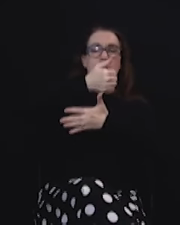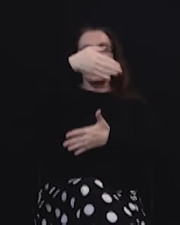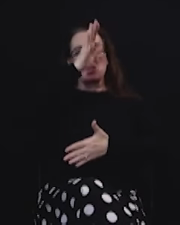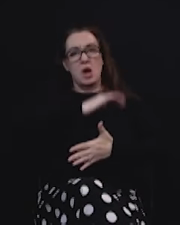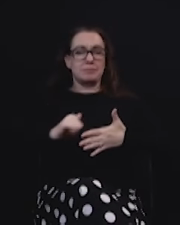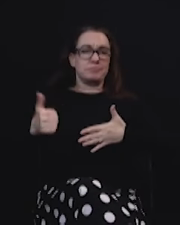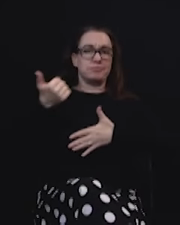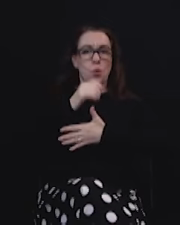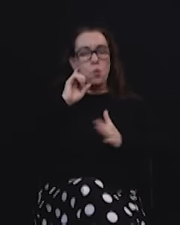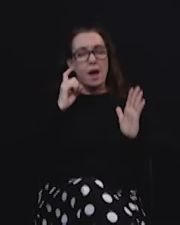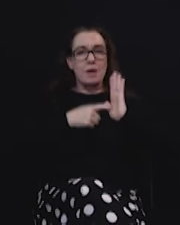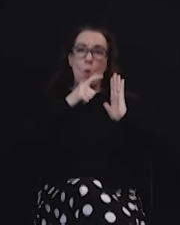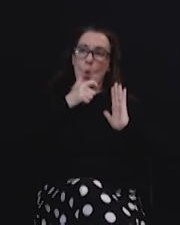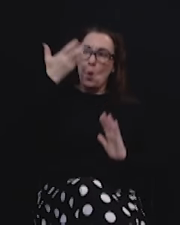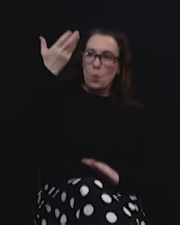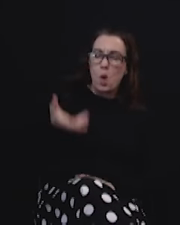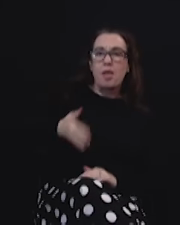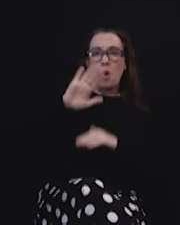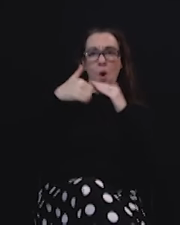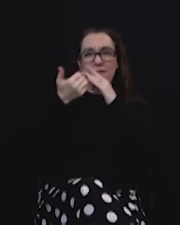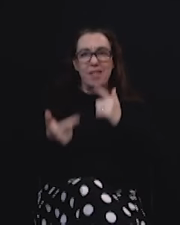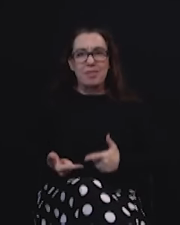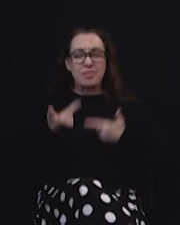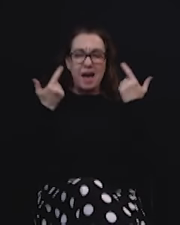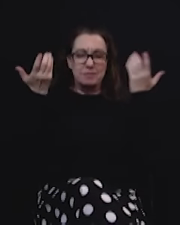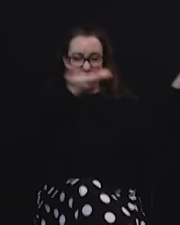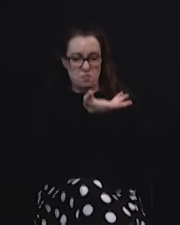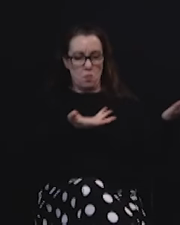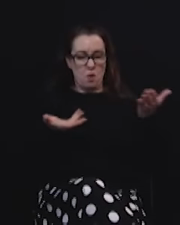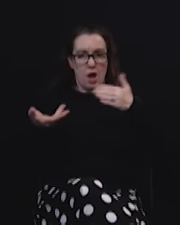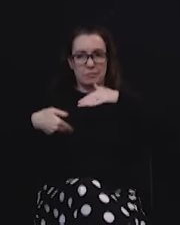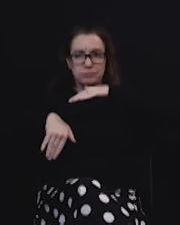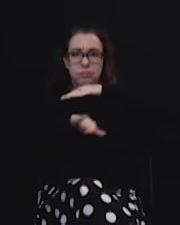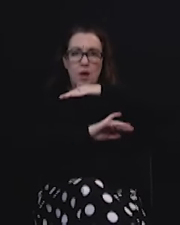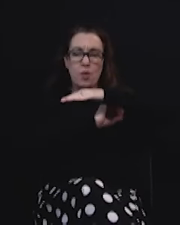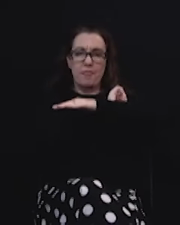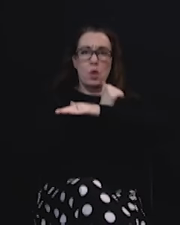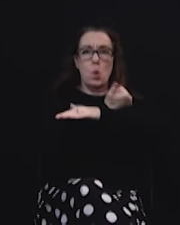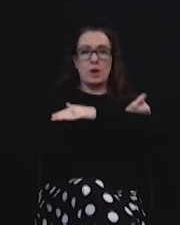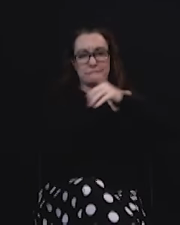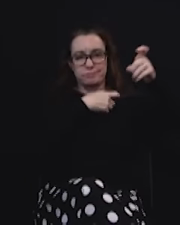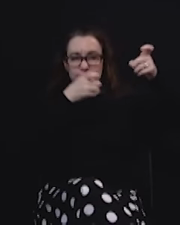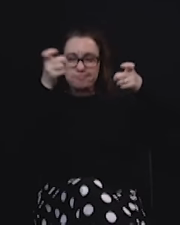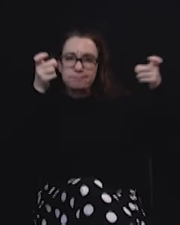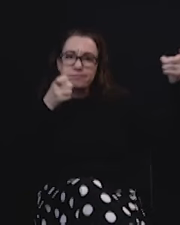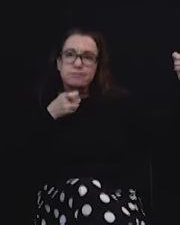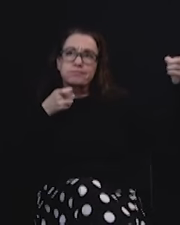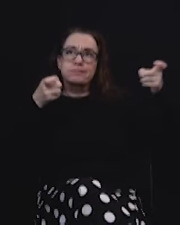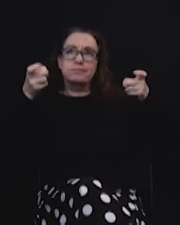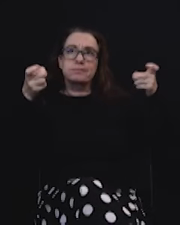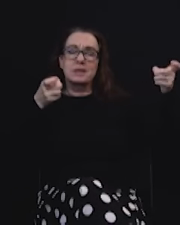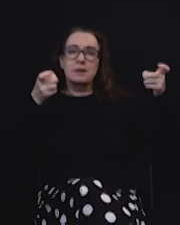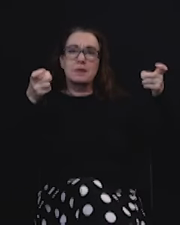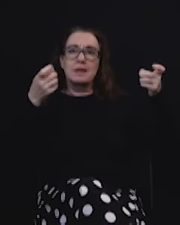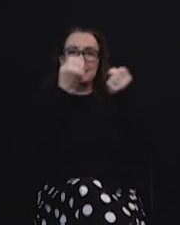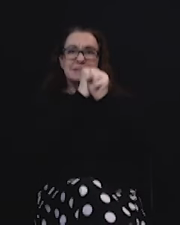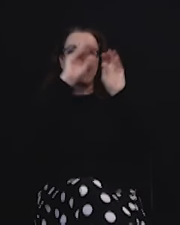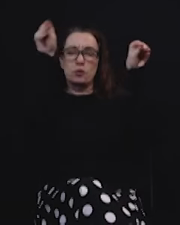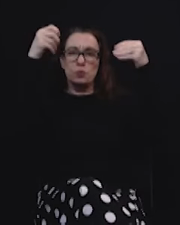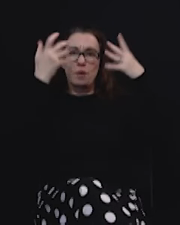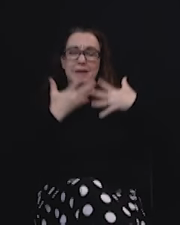for who God truly is, and all of life is brought under God's authority, God's power, God's saving grace